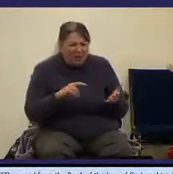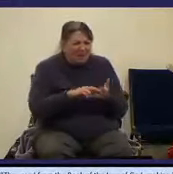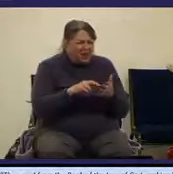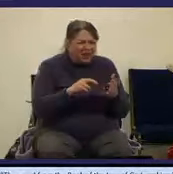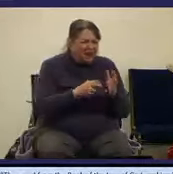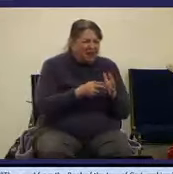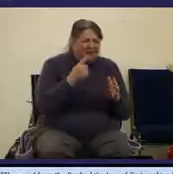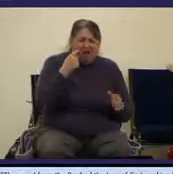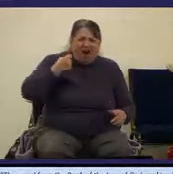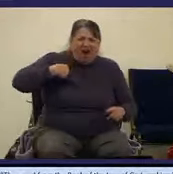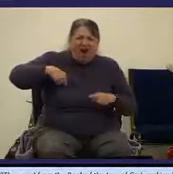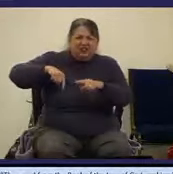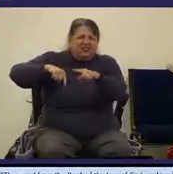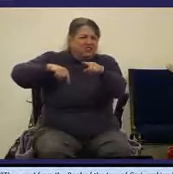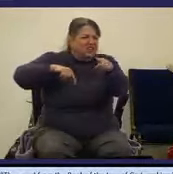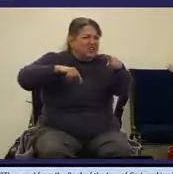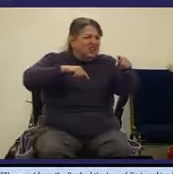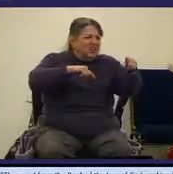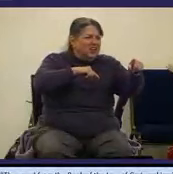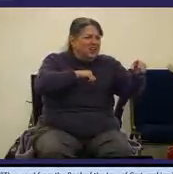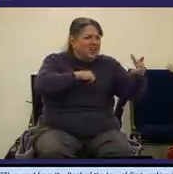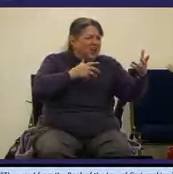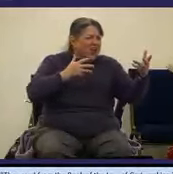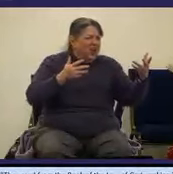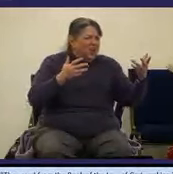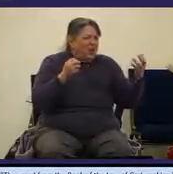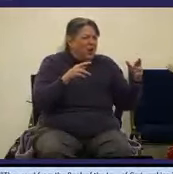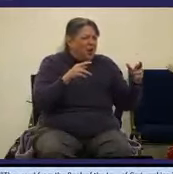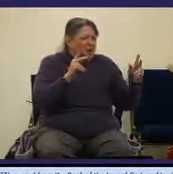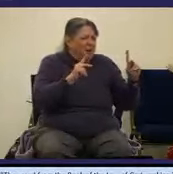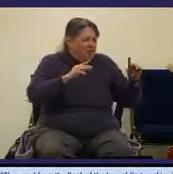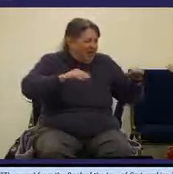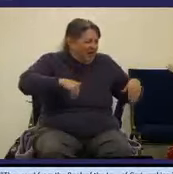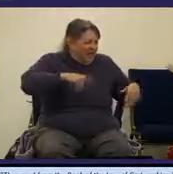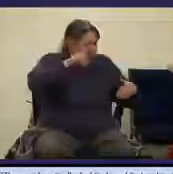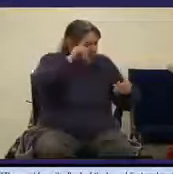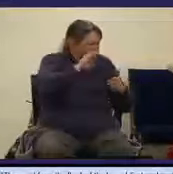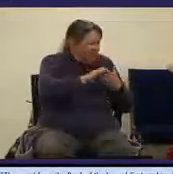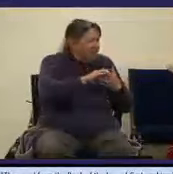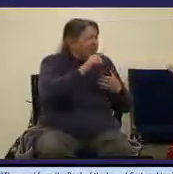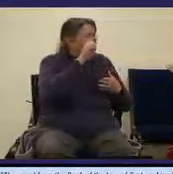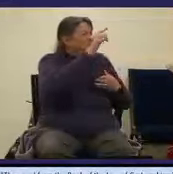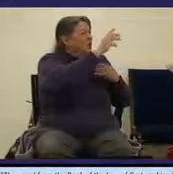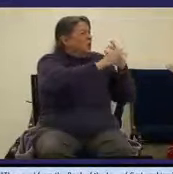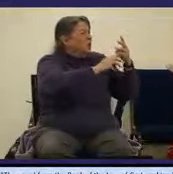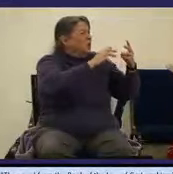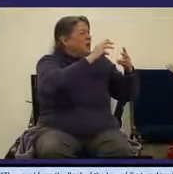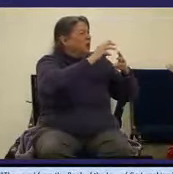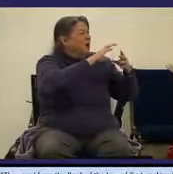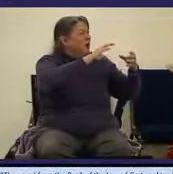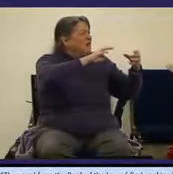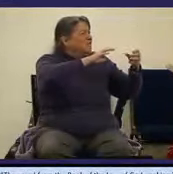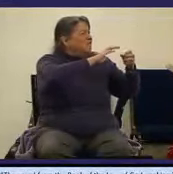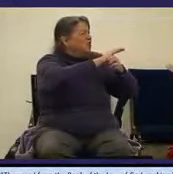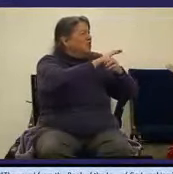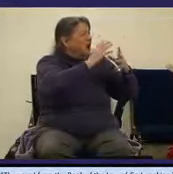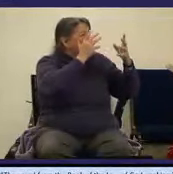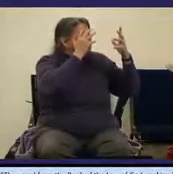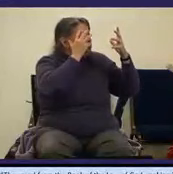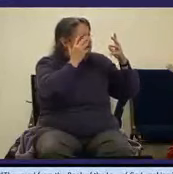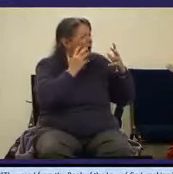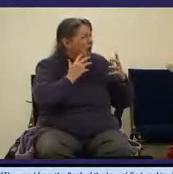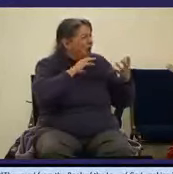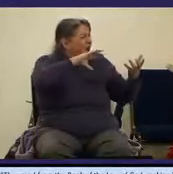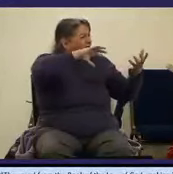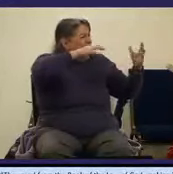church? What does it mean to those who are not yet in the church? What does it mean for a world where there is no joy, where there is plenty of